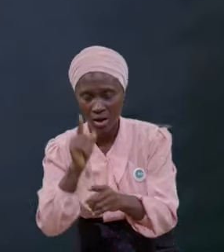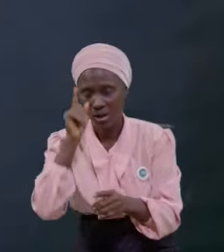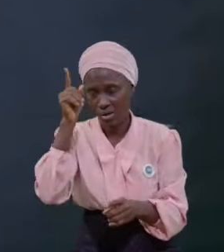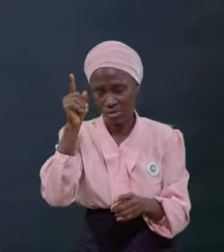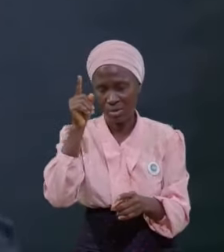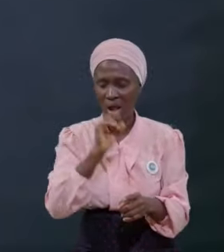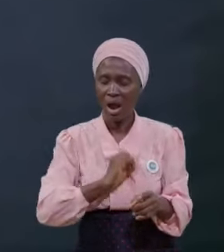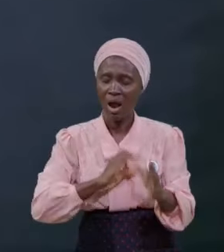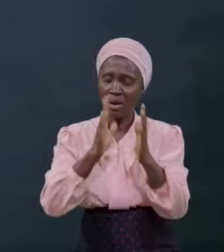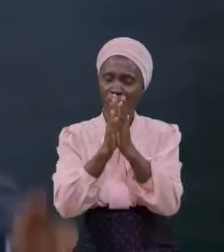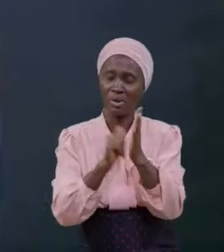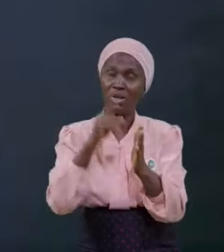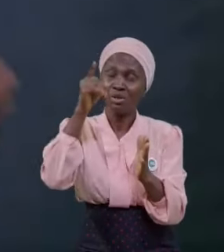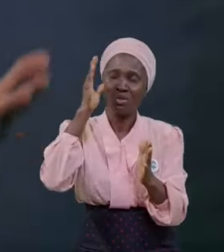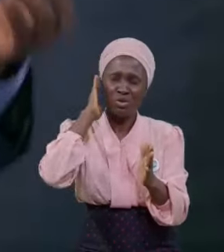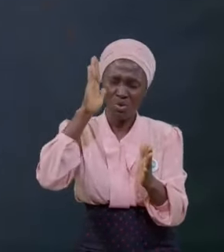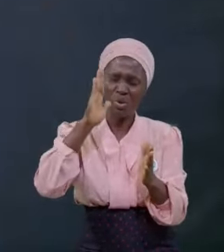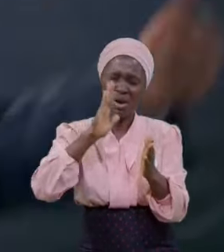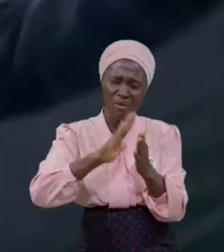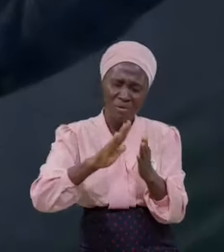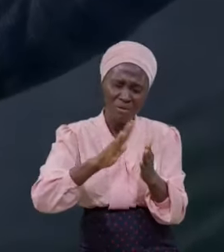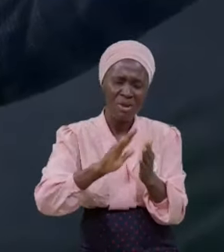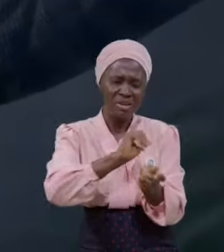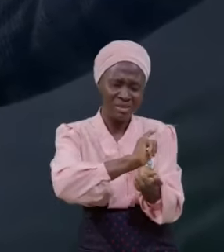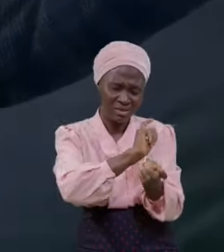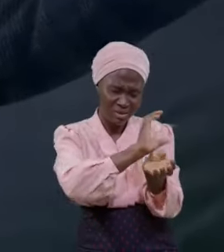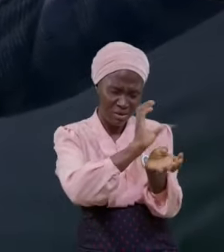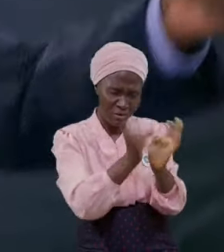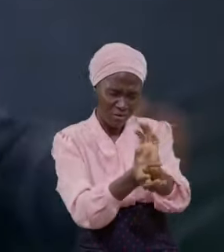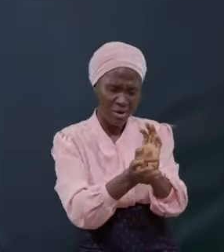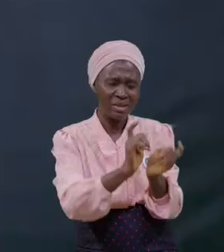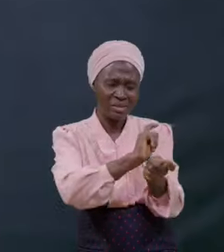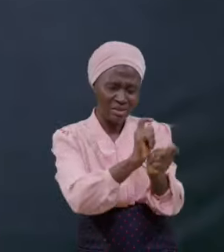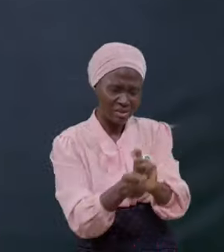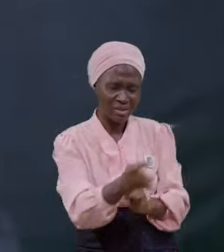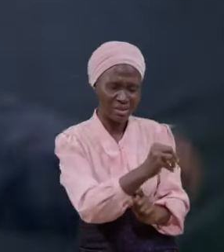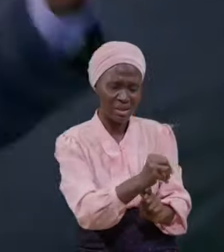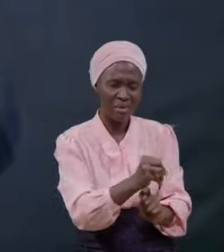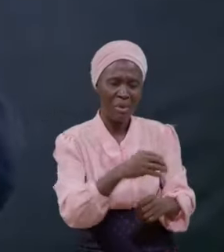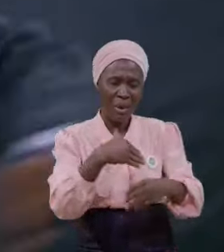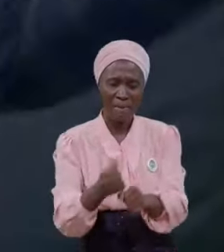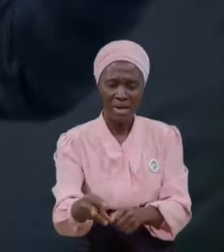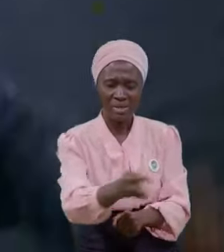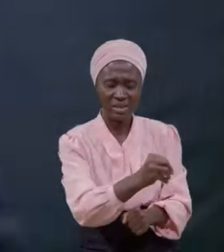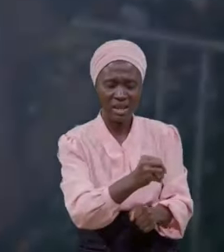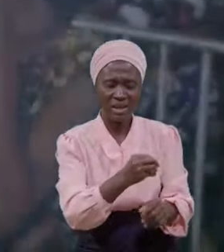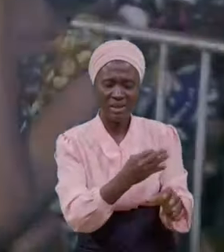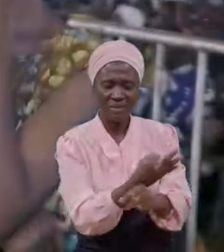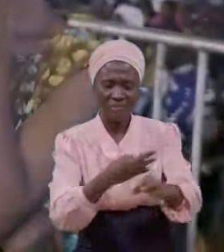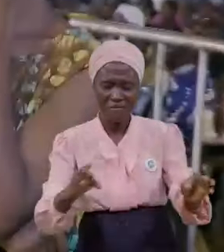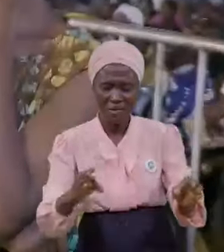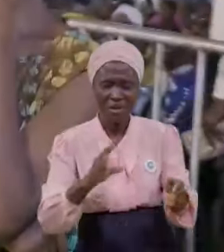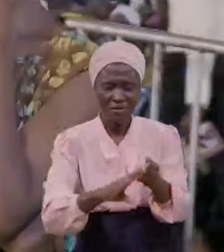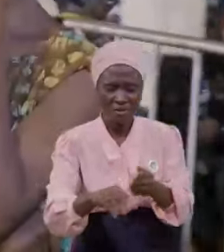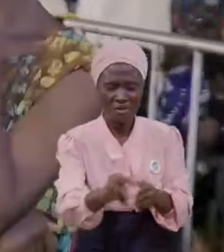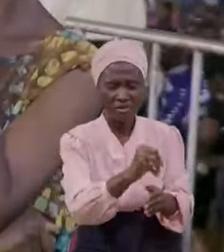them, you transform them, and make them free, and forgive them tonight in Jesus'